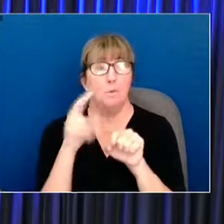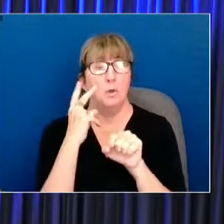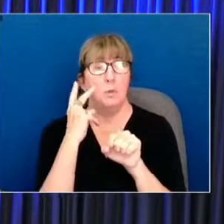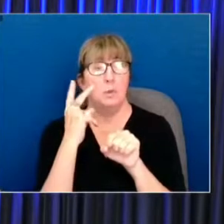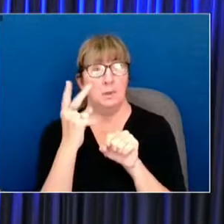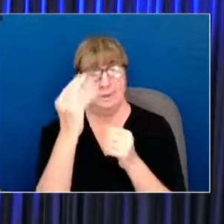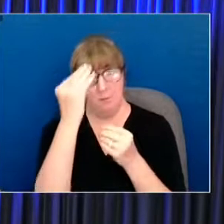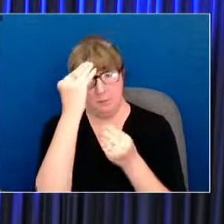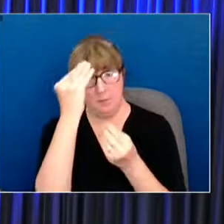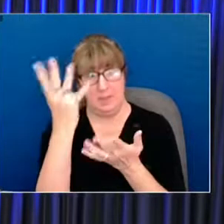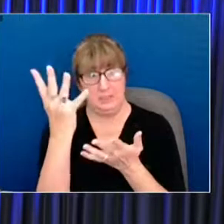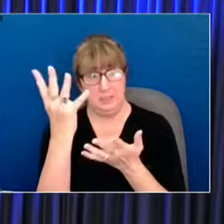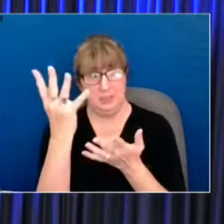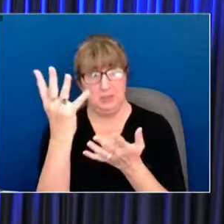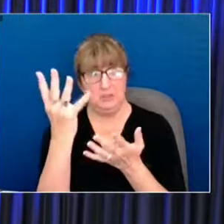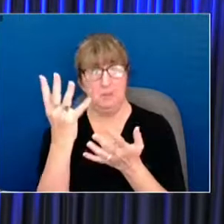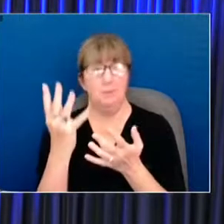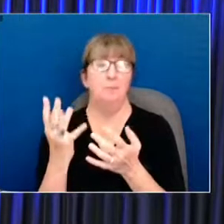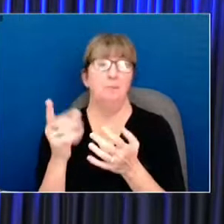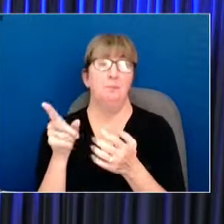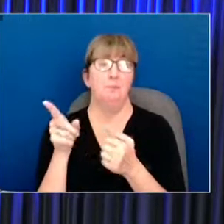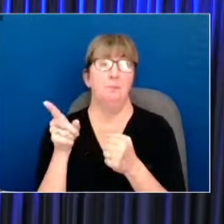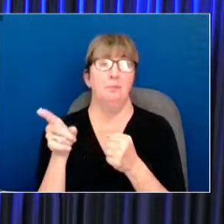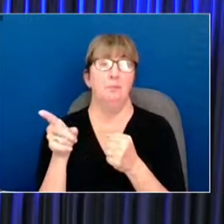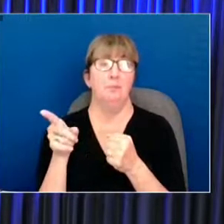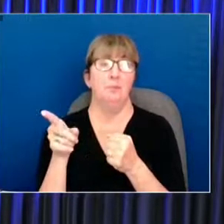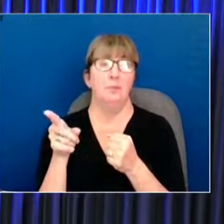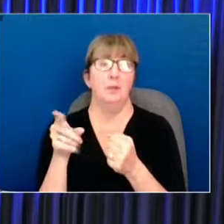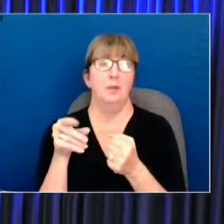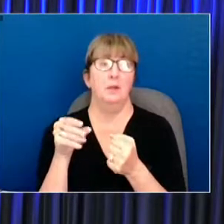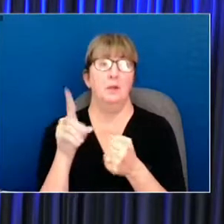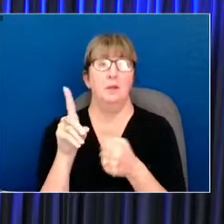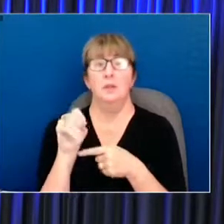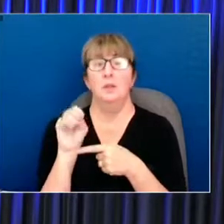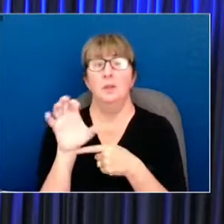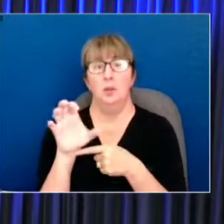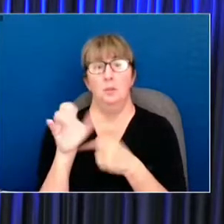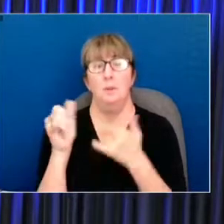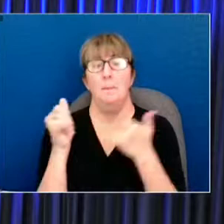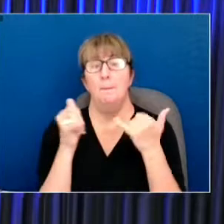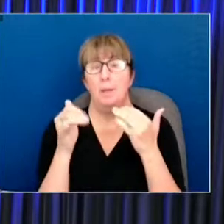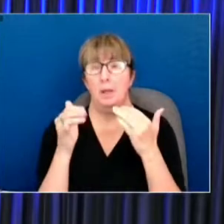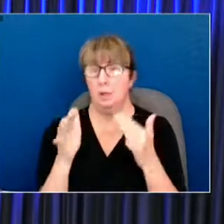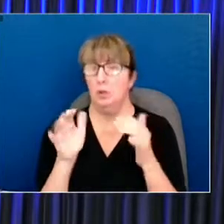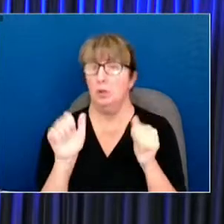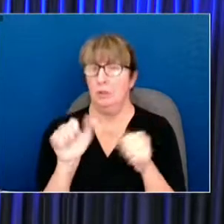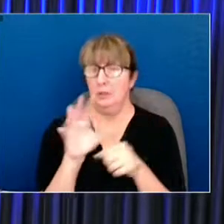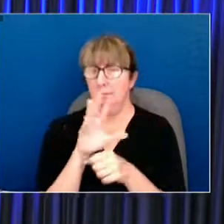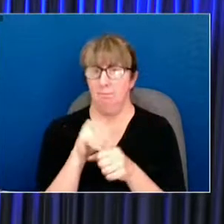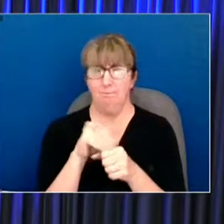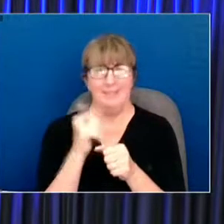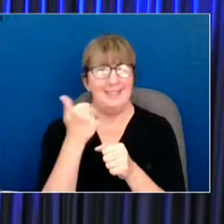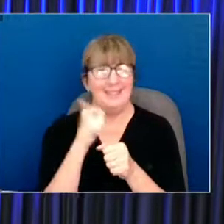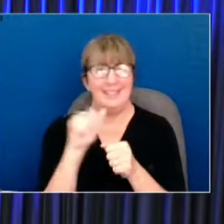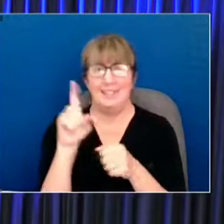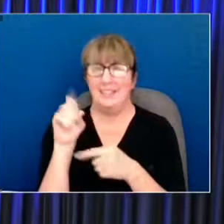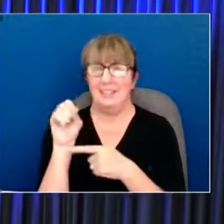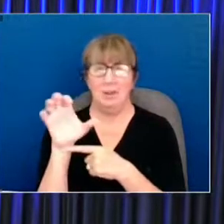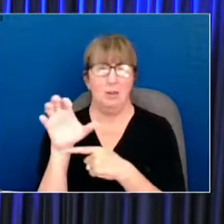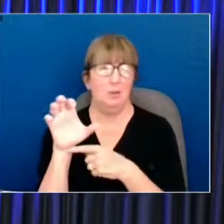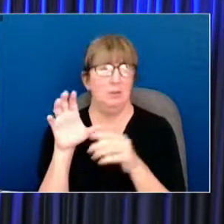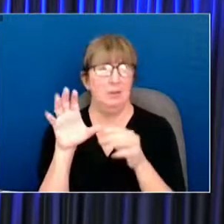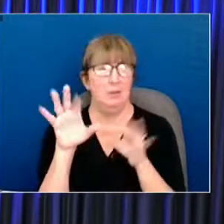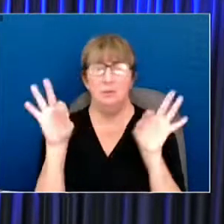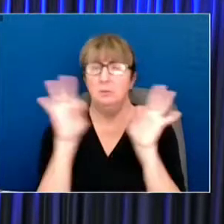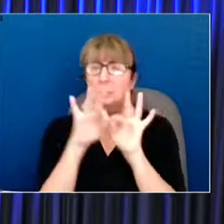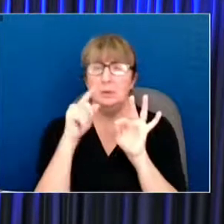information. That's referred to as the document pane of the player, and that player can include any document that's pertinent to the press conference that